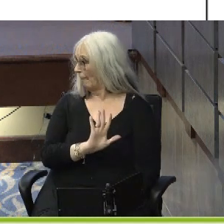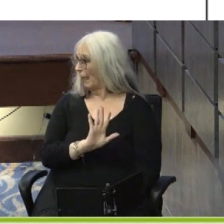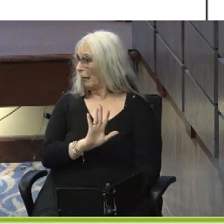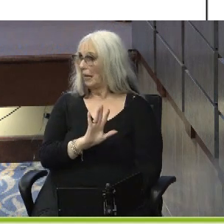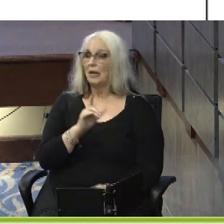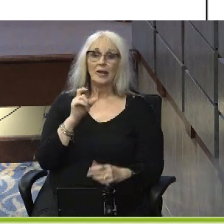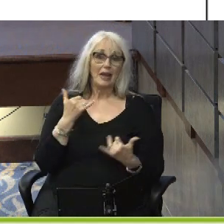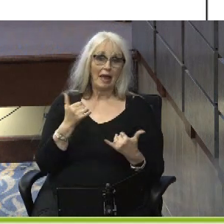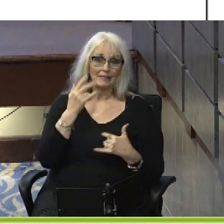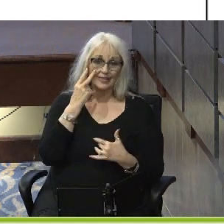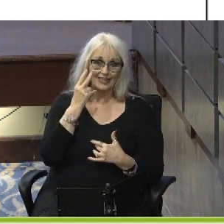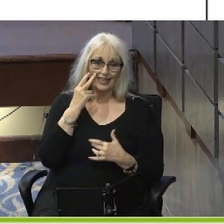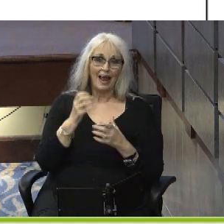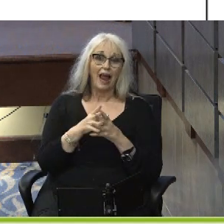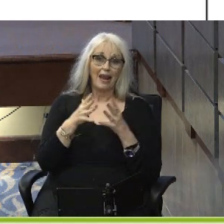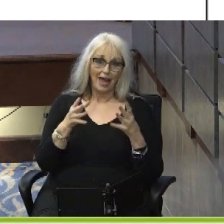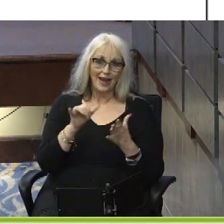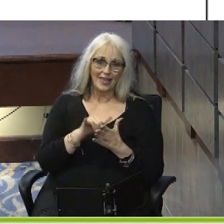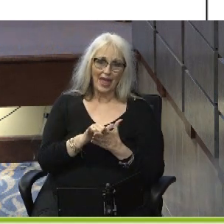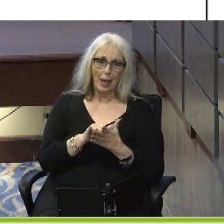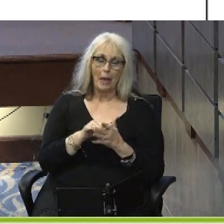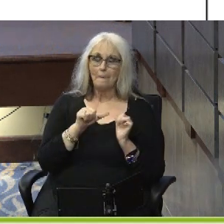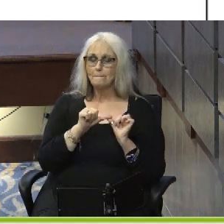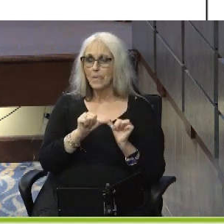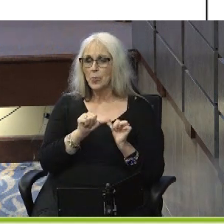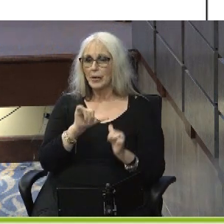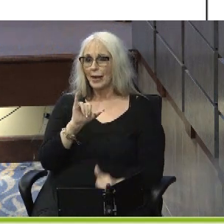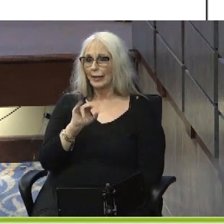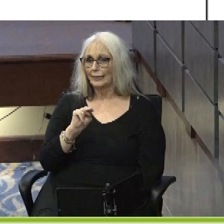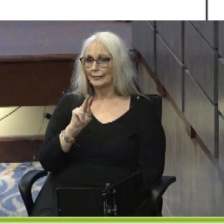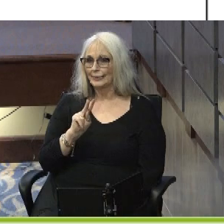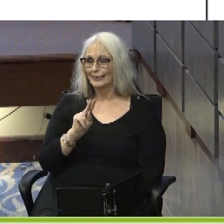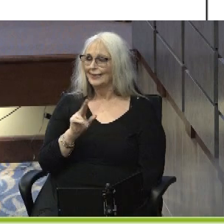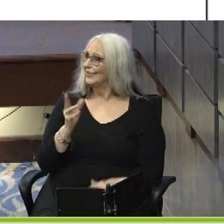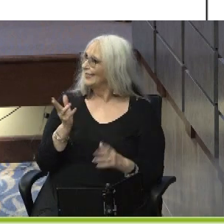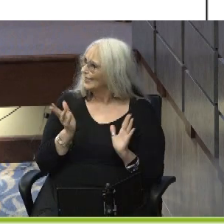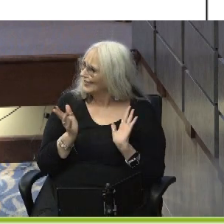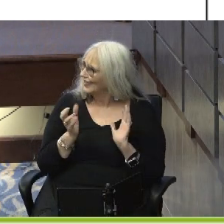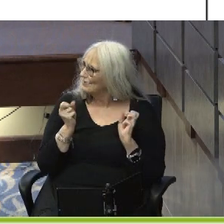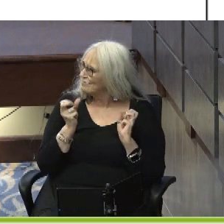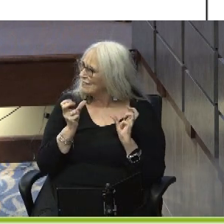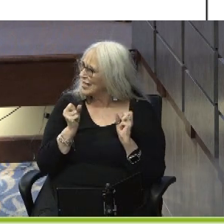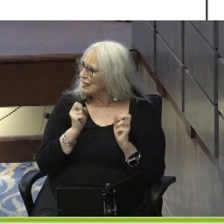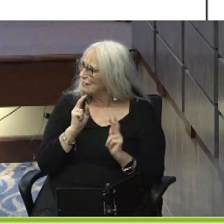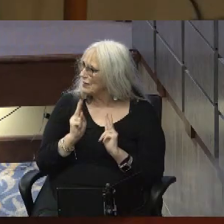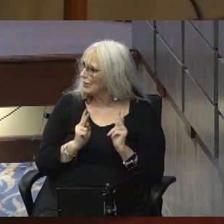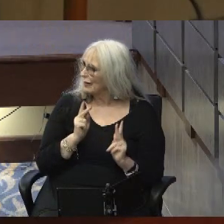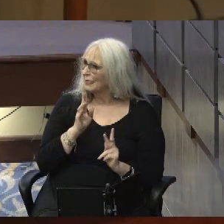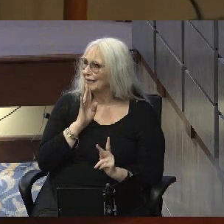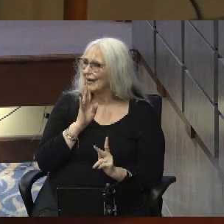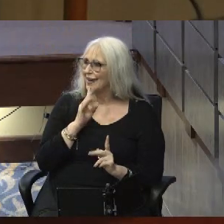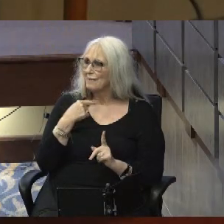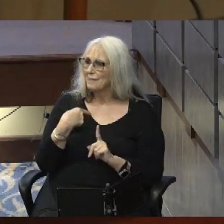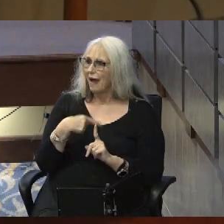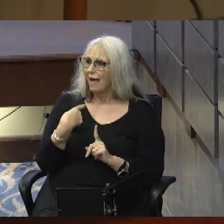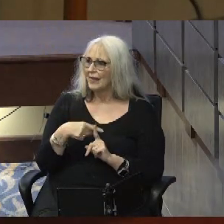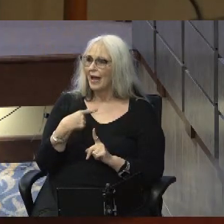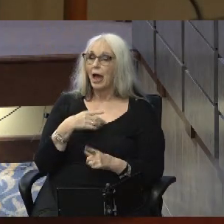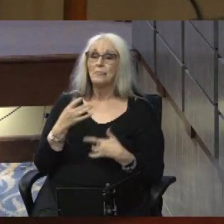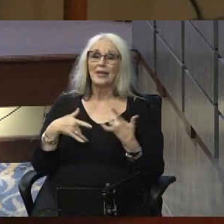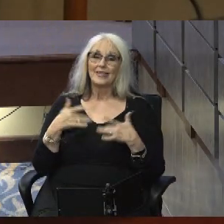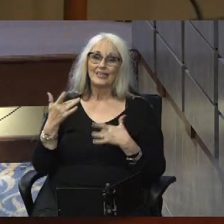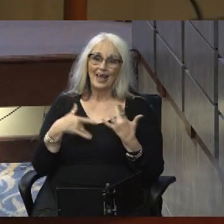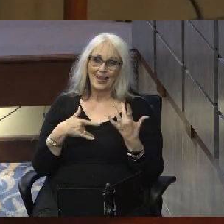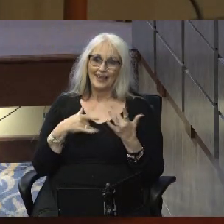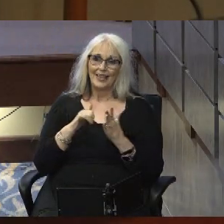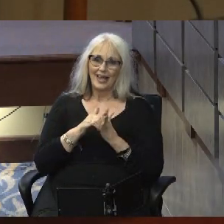having seen a lot of that in permanent ink, and having so many people comment positively on it, I'm excited that we are keeping that at the